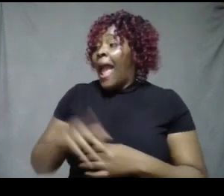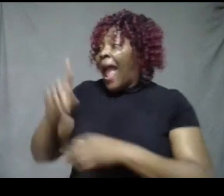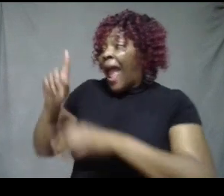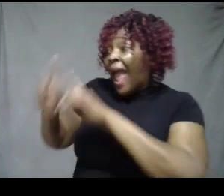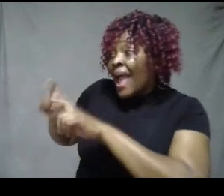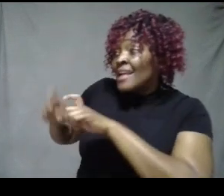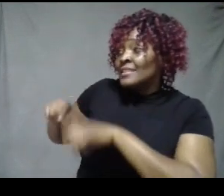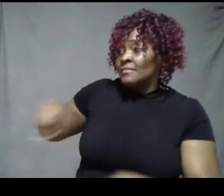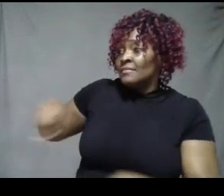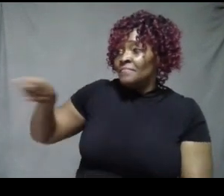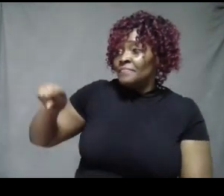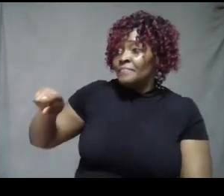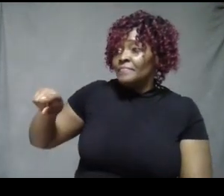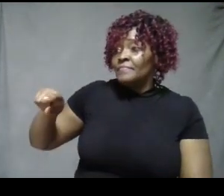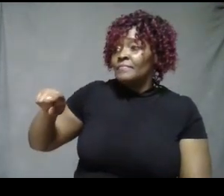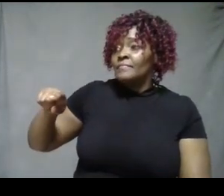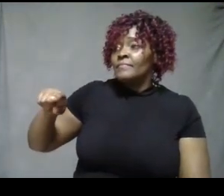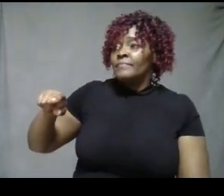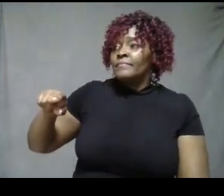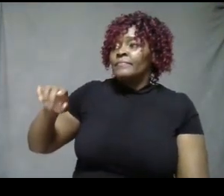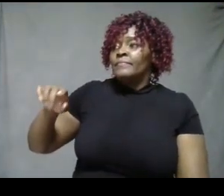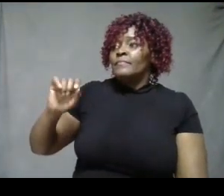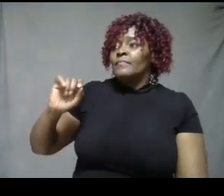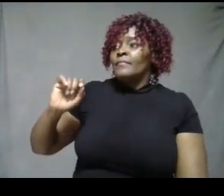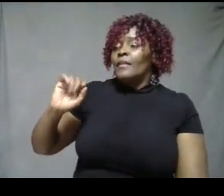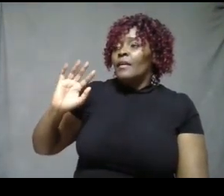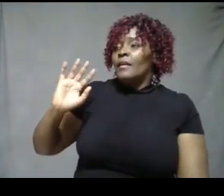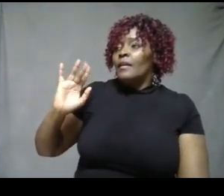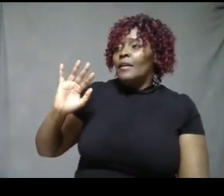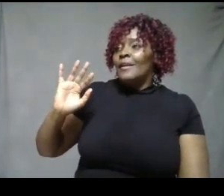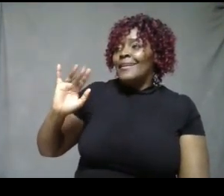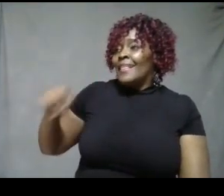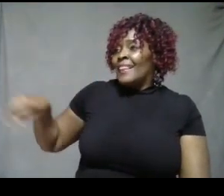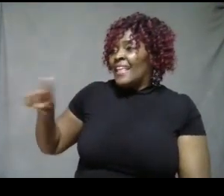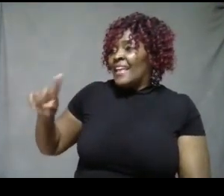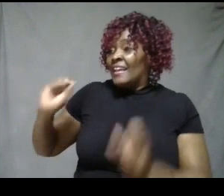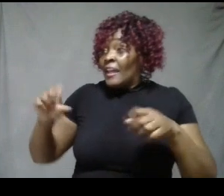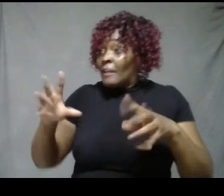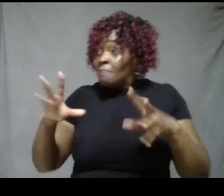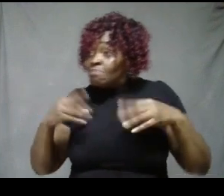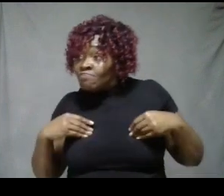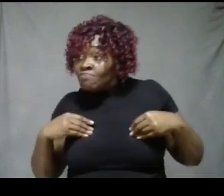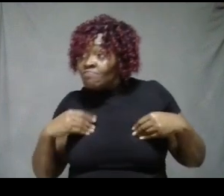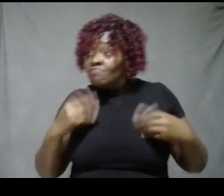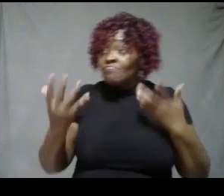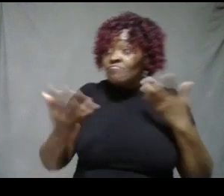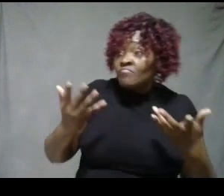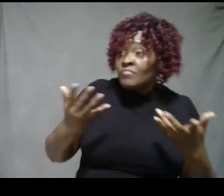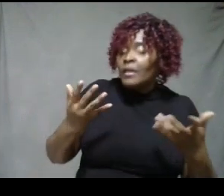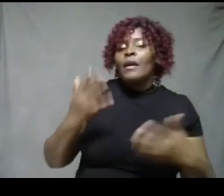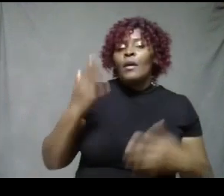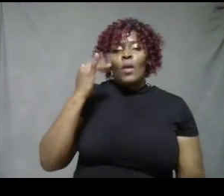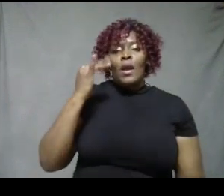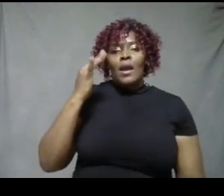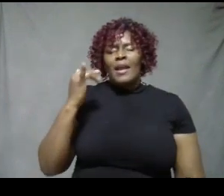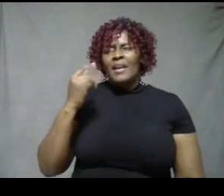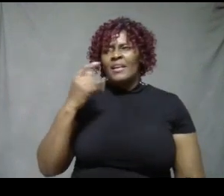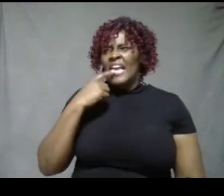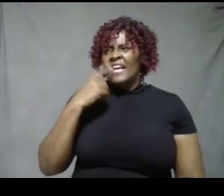them, you know, what their what they can deal with, you know, because from my